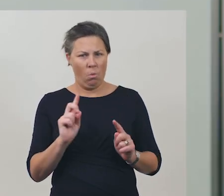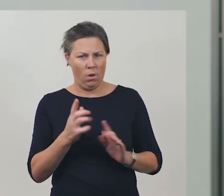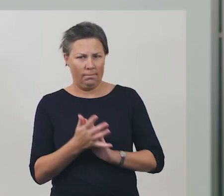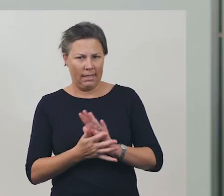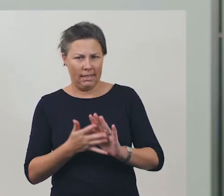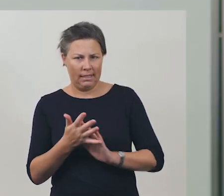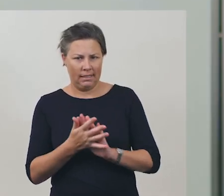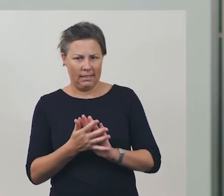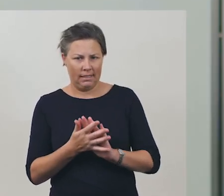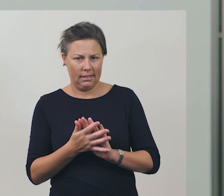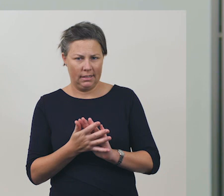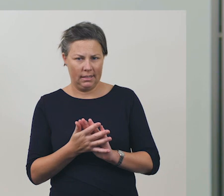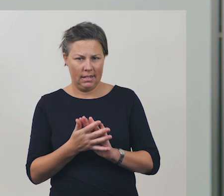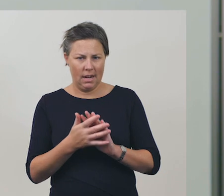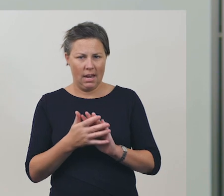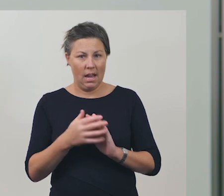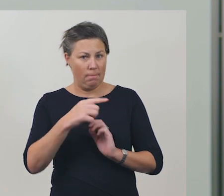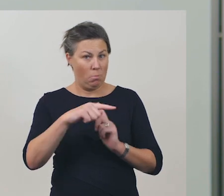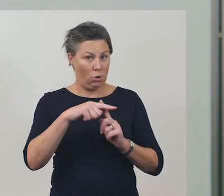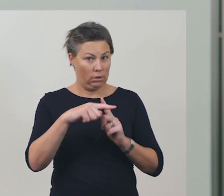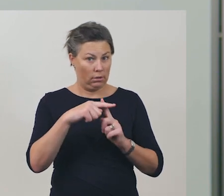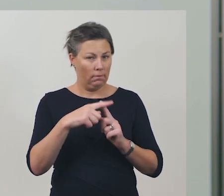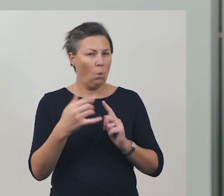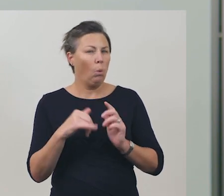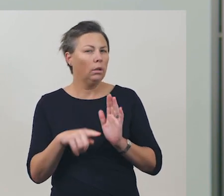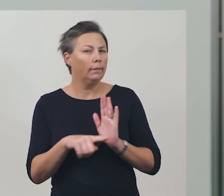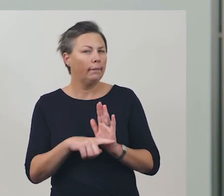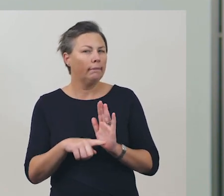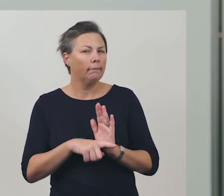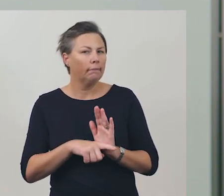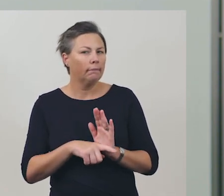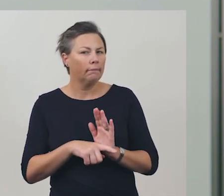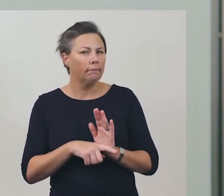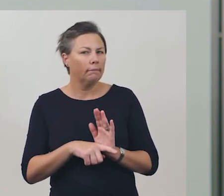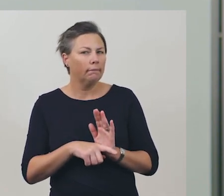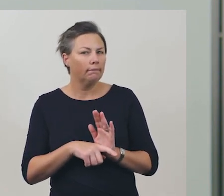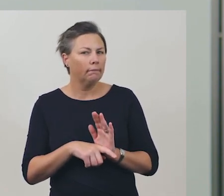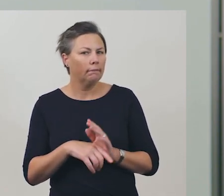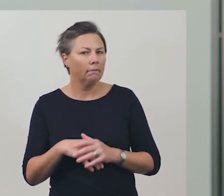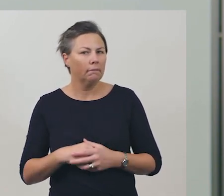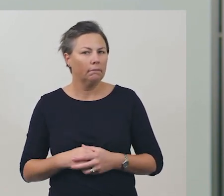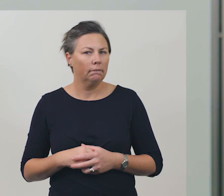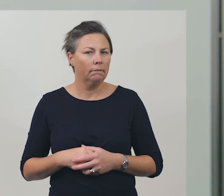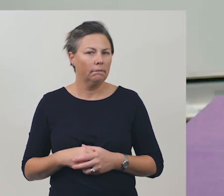Is evaluative language being used to express a positive or negative opinion or feeling?